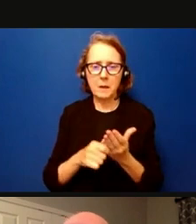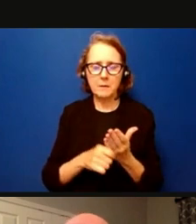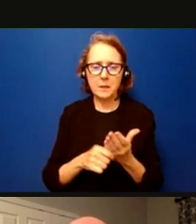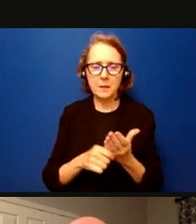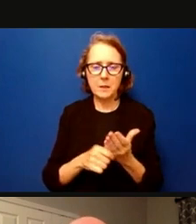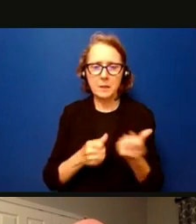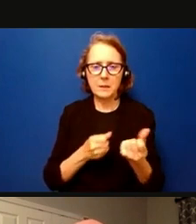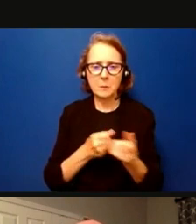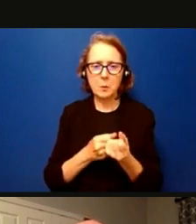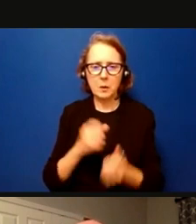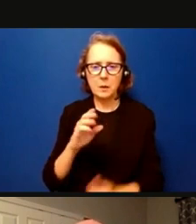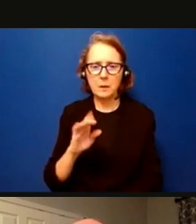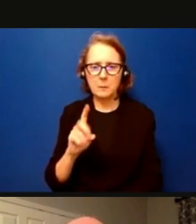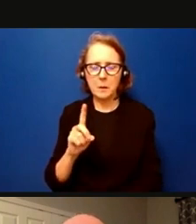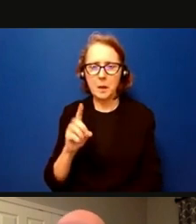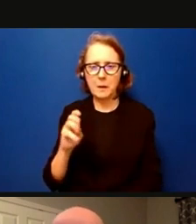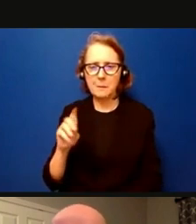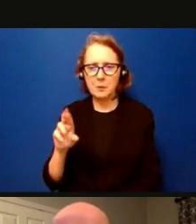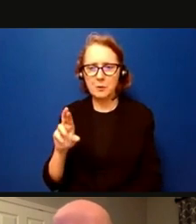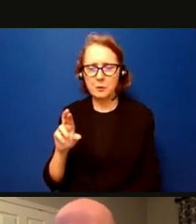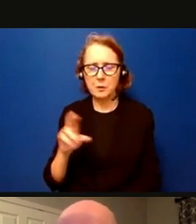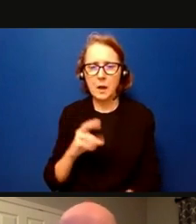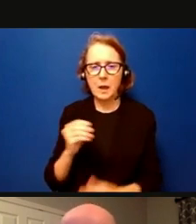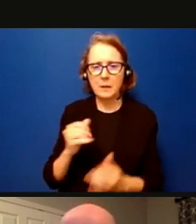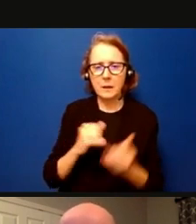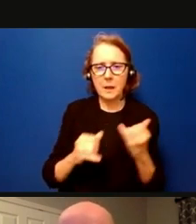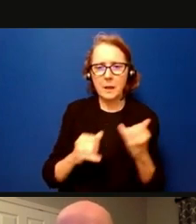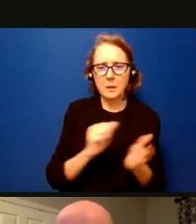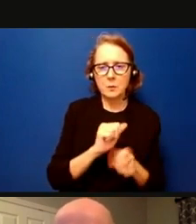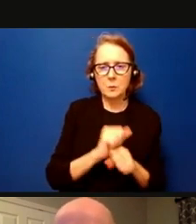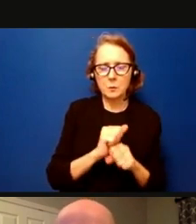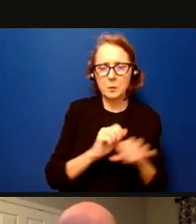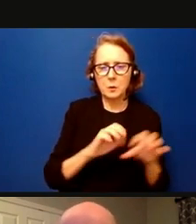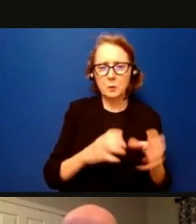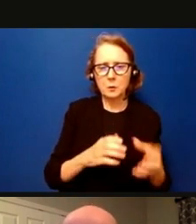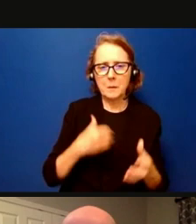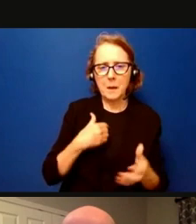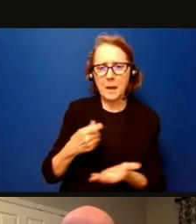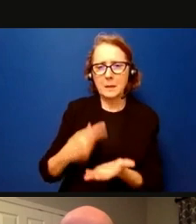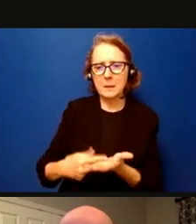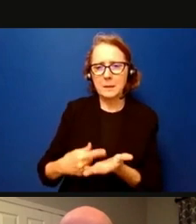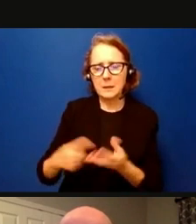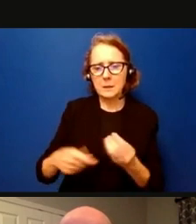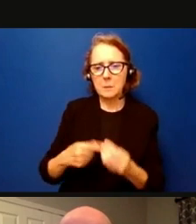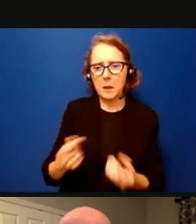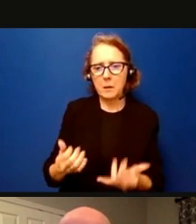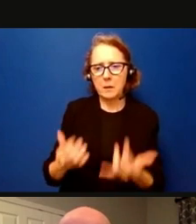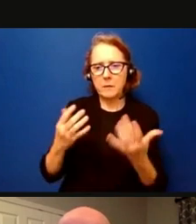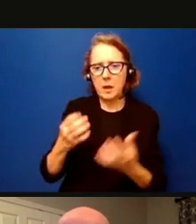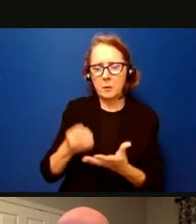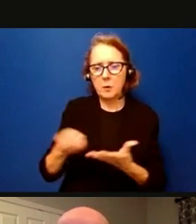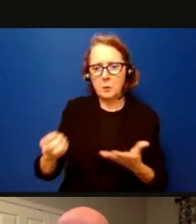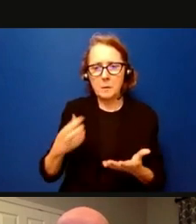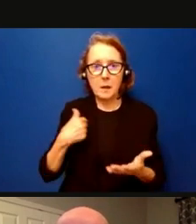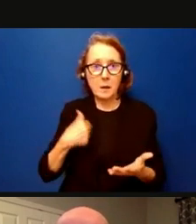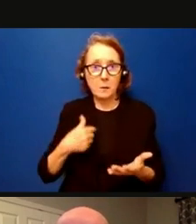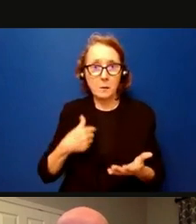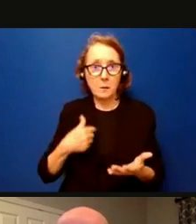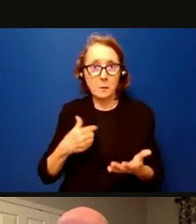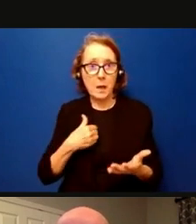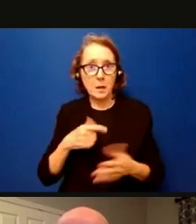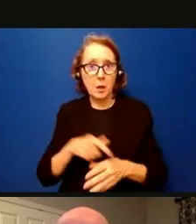measure, and the last work group had a discussion of the fire equipment, and we have a longstanding